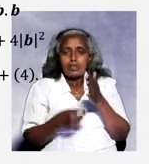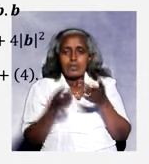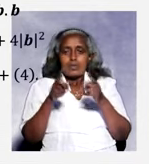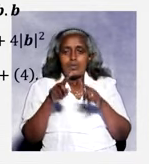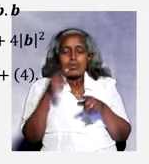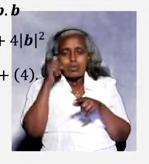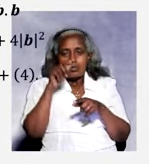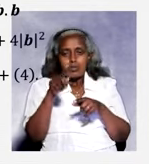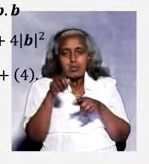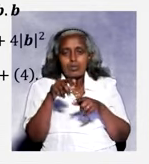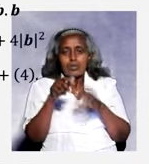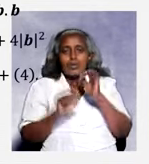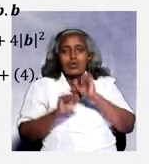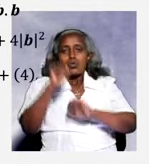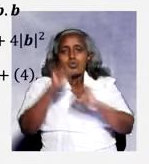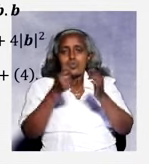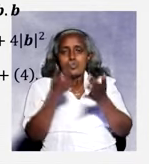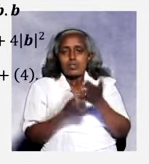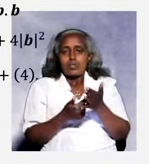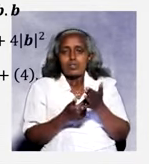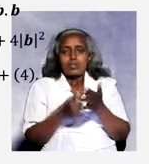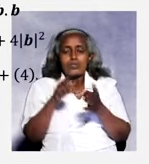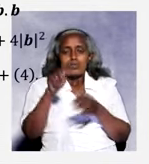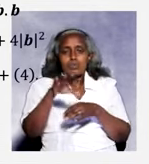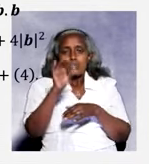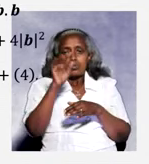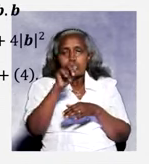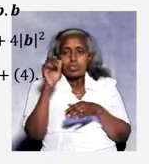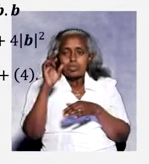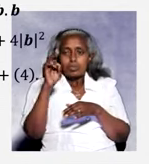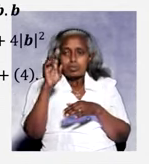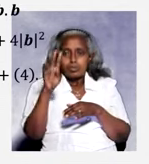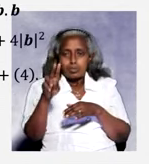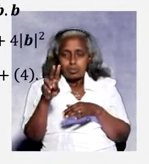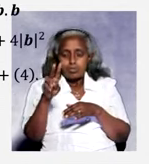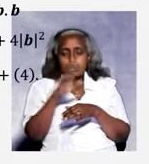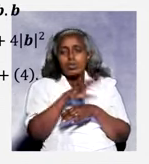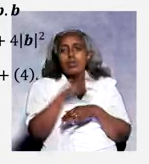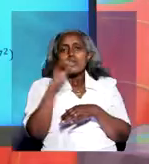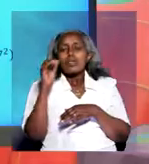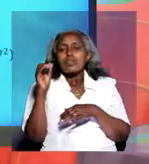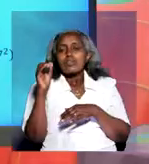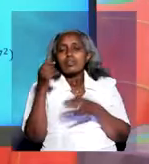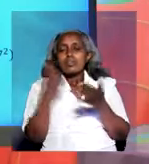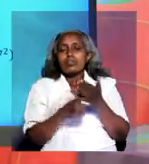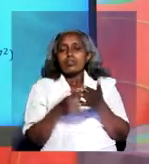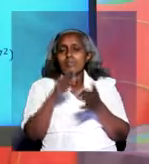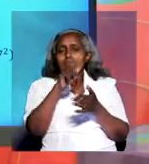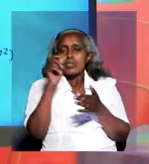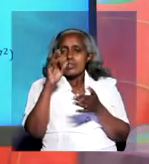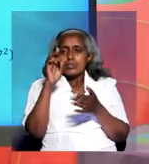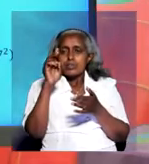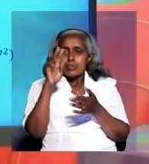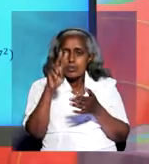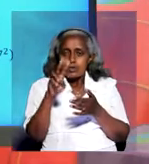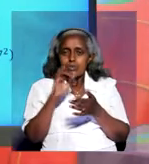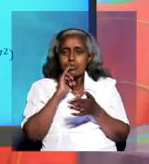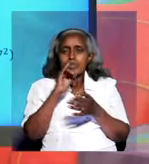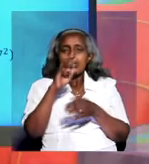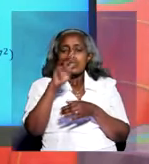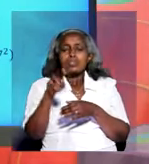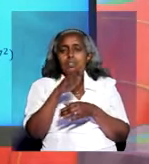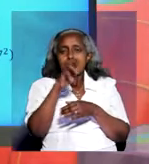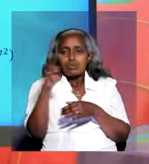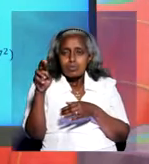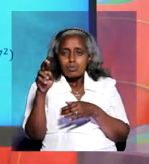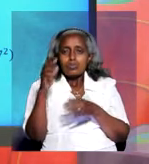you just compute this, you get 172. And since this 172 is this the square